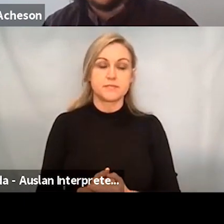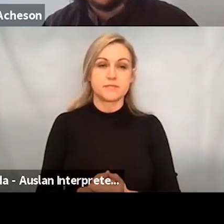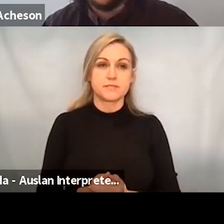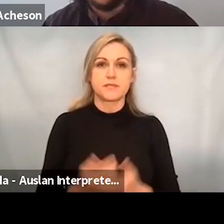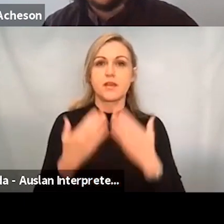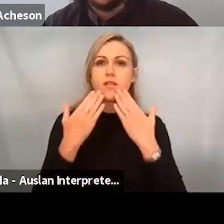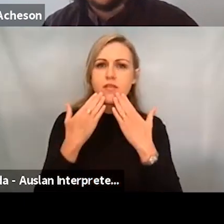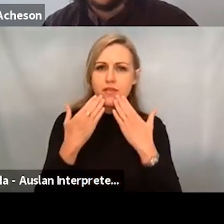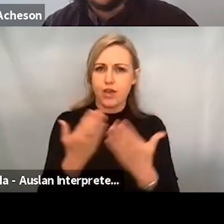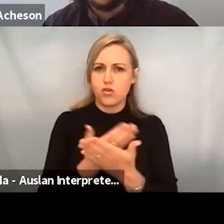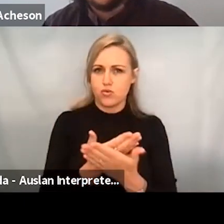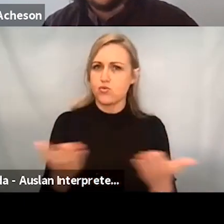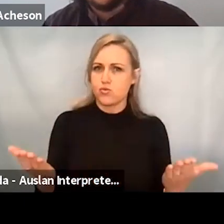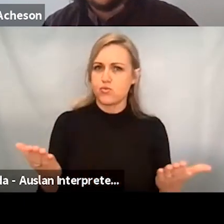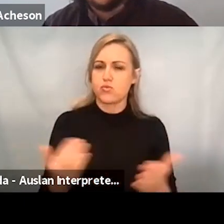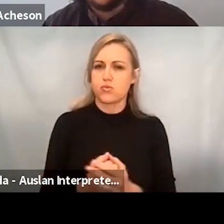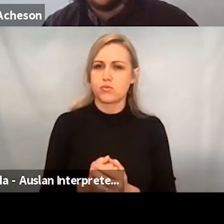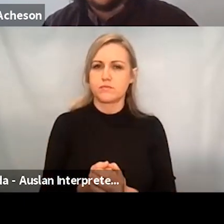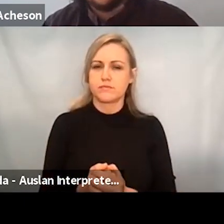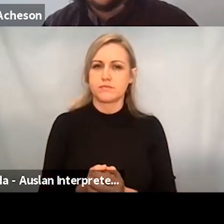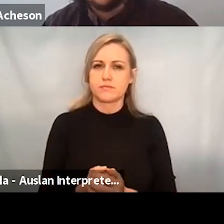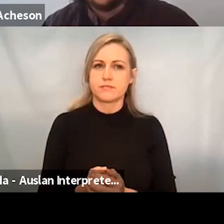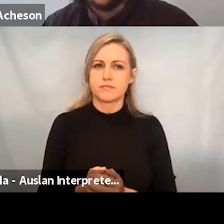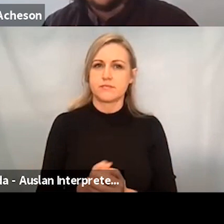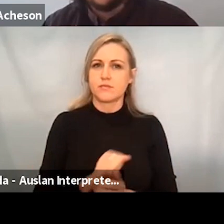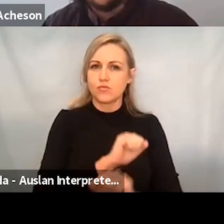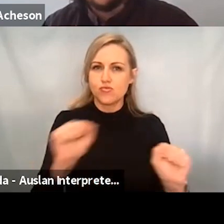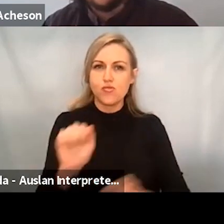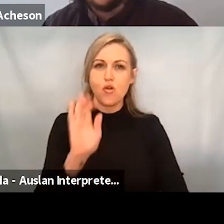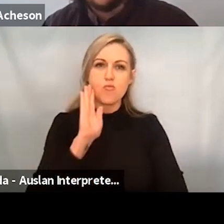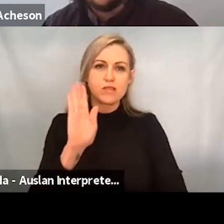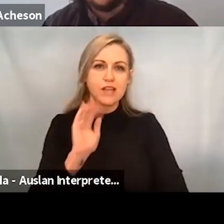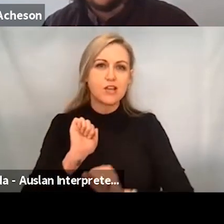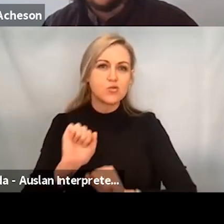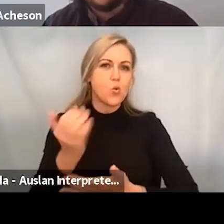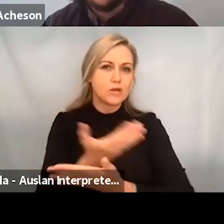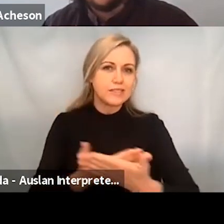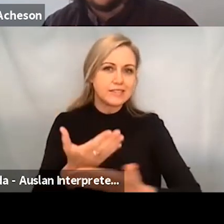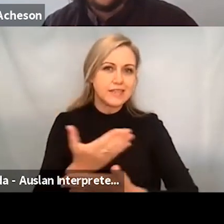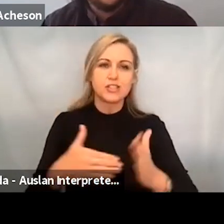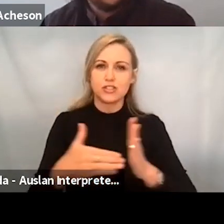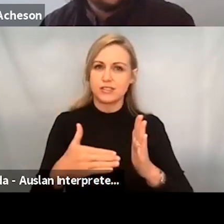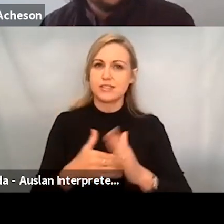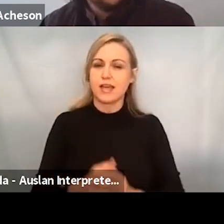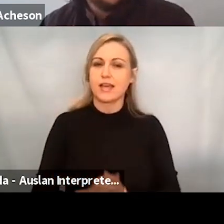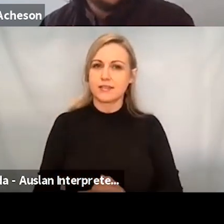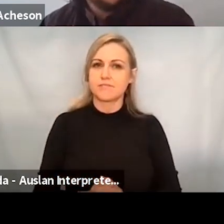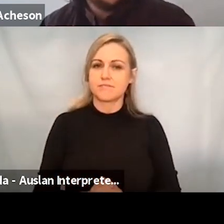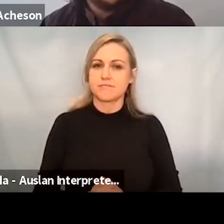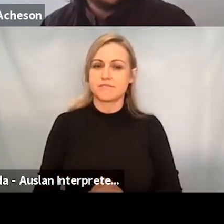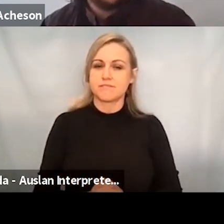thank you very much for all your presentations and discussion today. And I'd like to